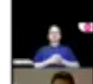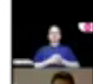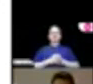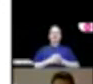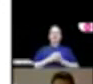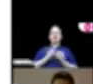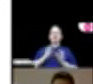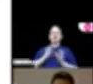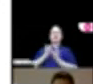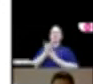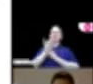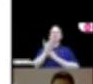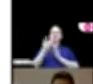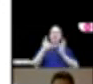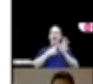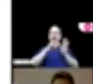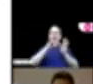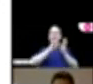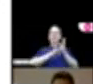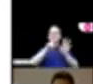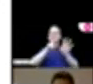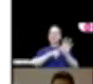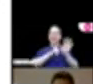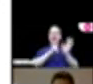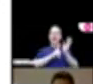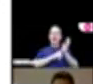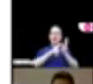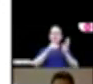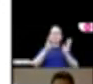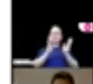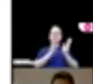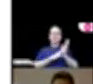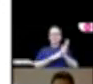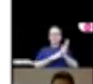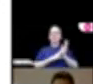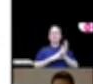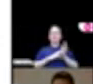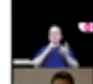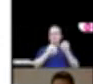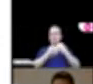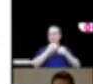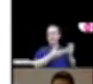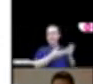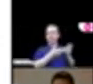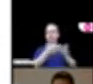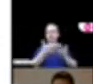asylum, you'll be fighting your cases, but you get introduced to